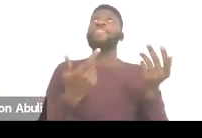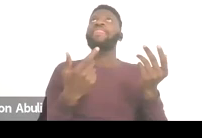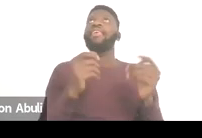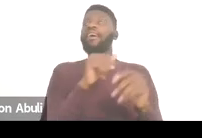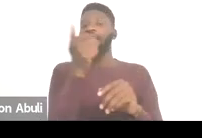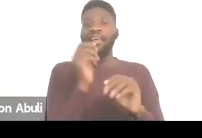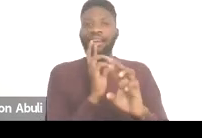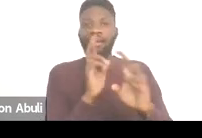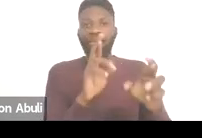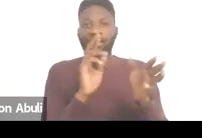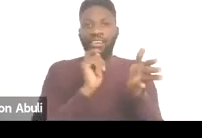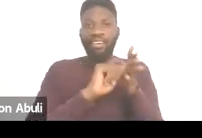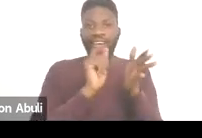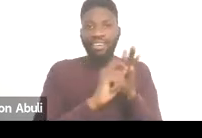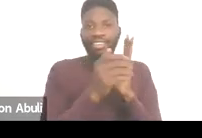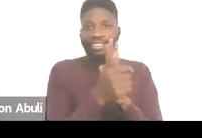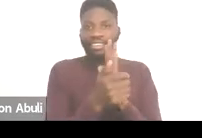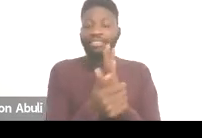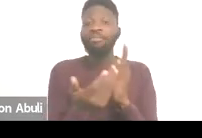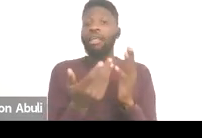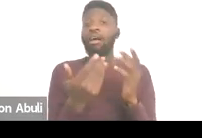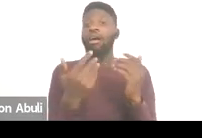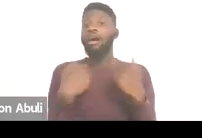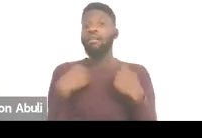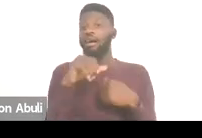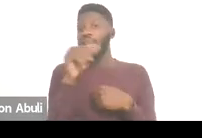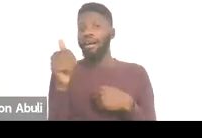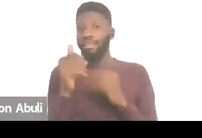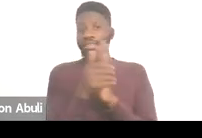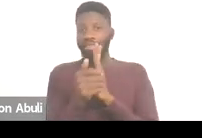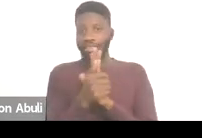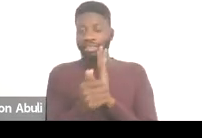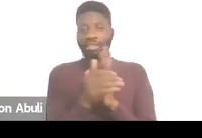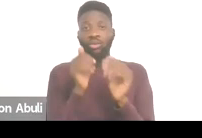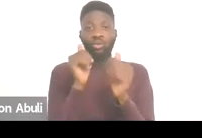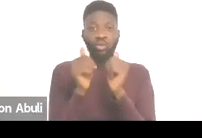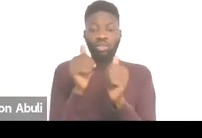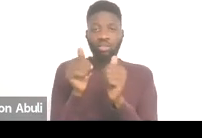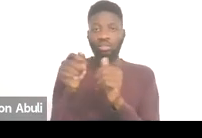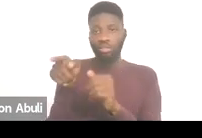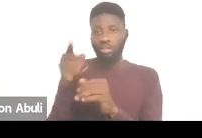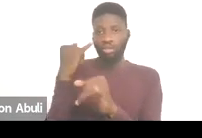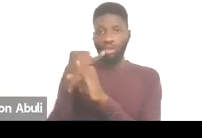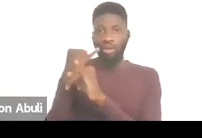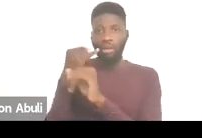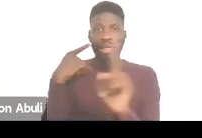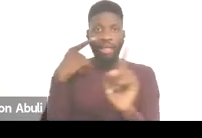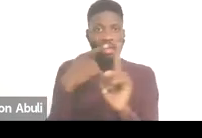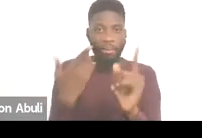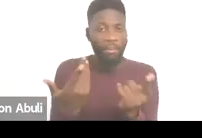report writing skills, to also have those other skills that that particular job is looking for.